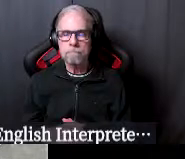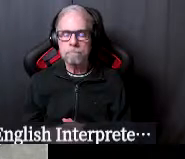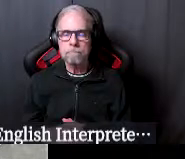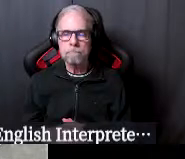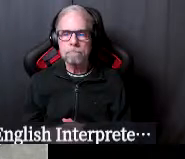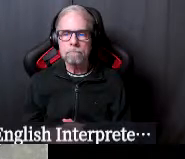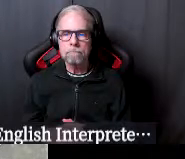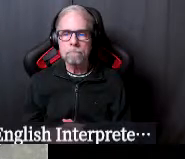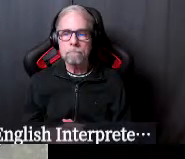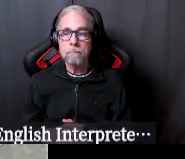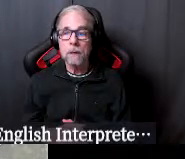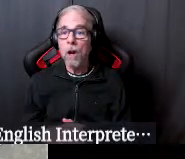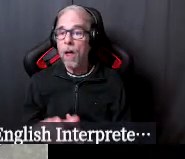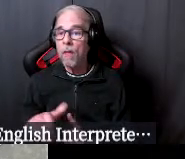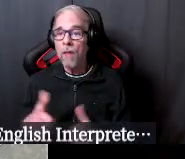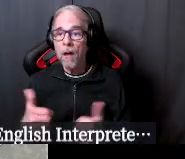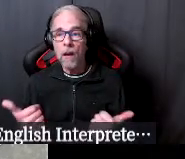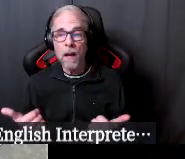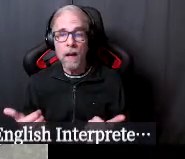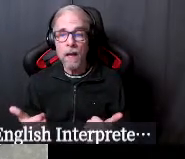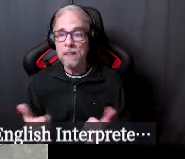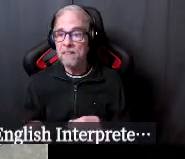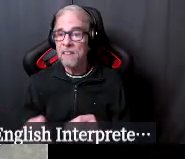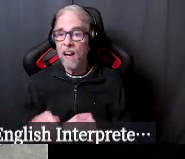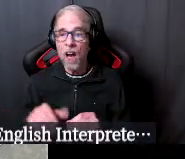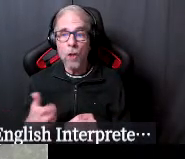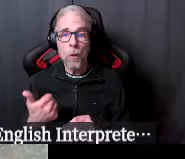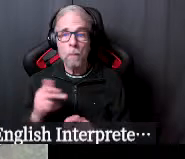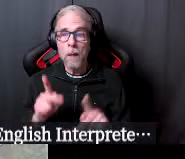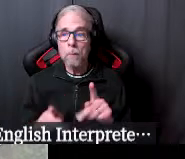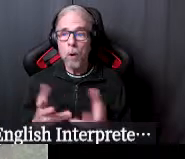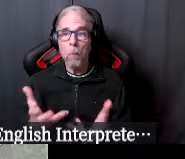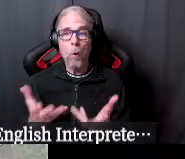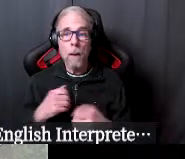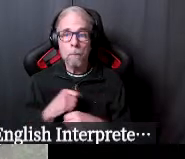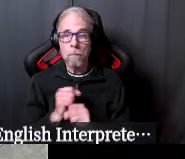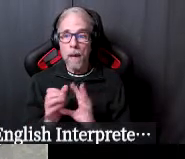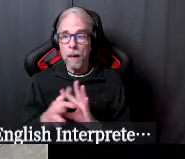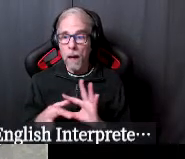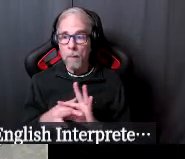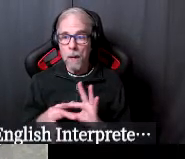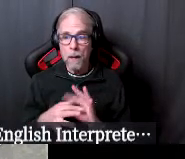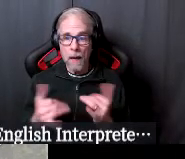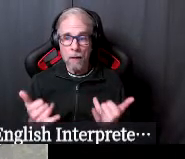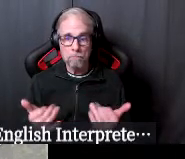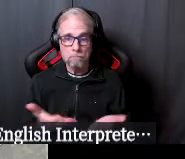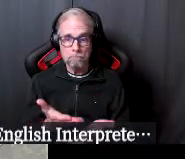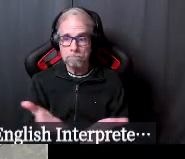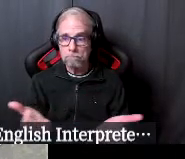Are there additional individuals who would like to provide comment?